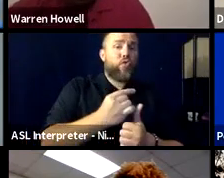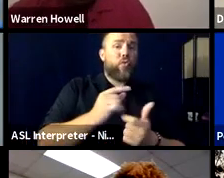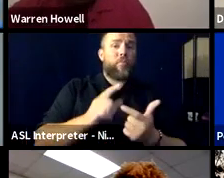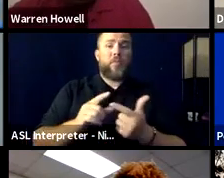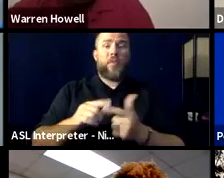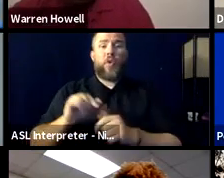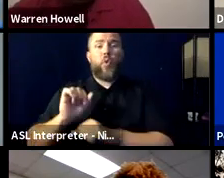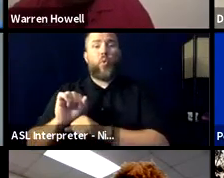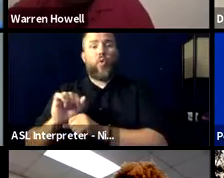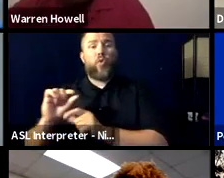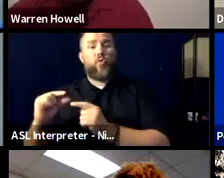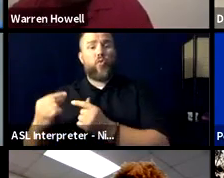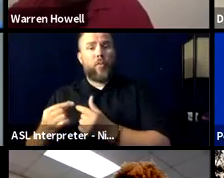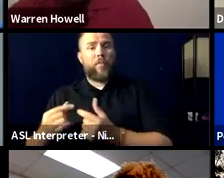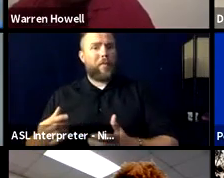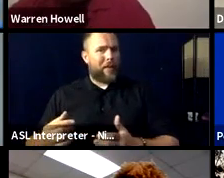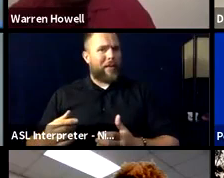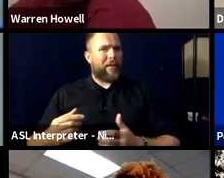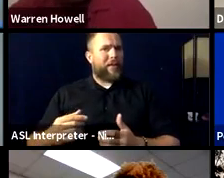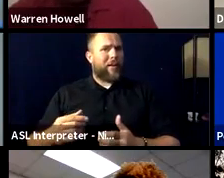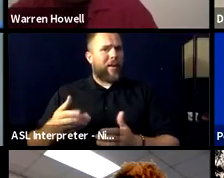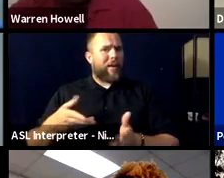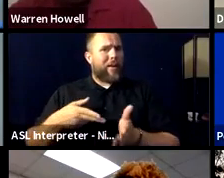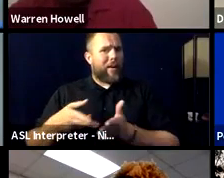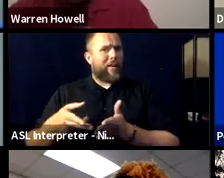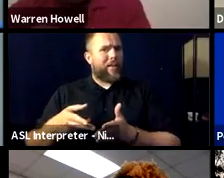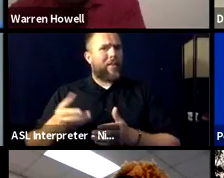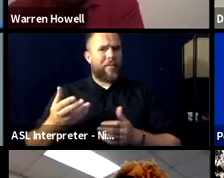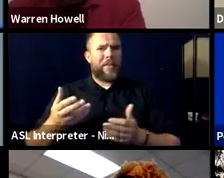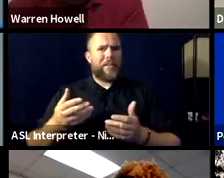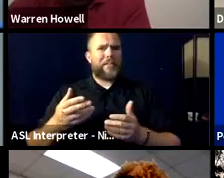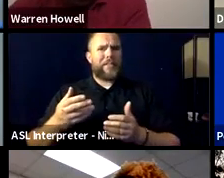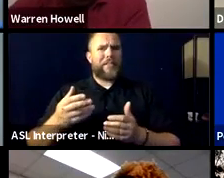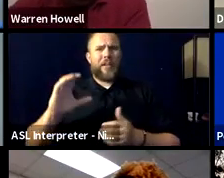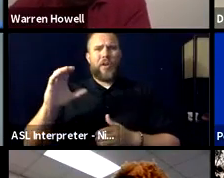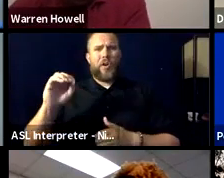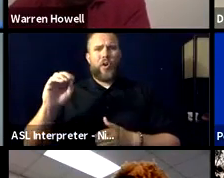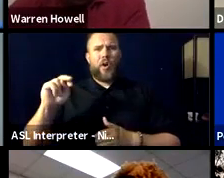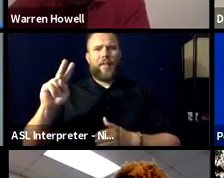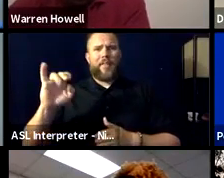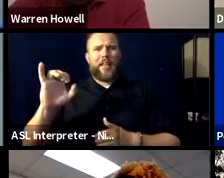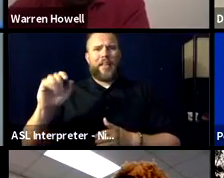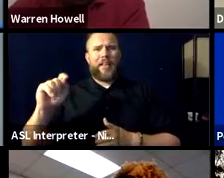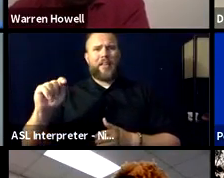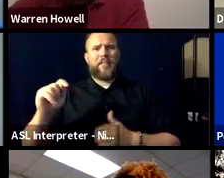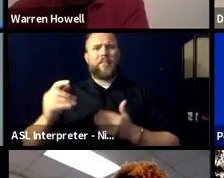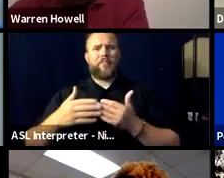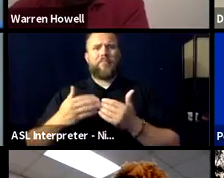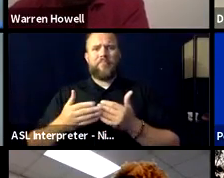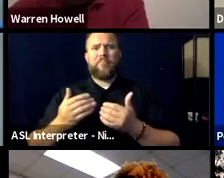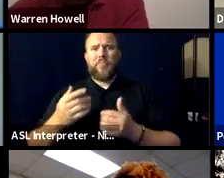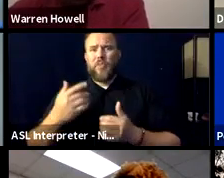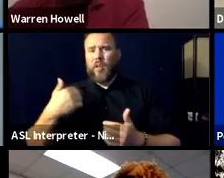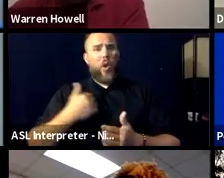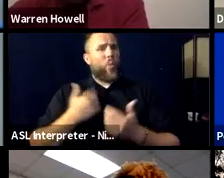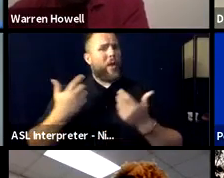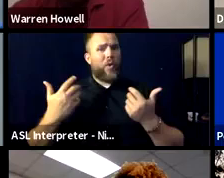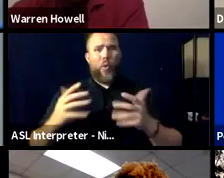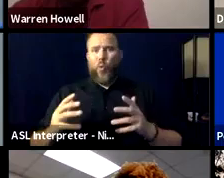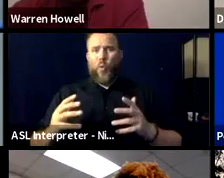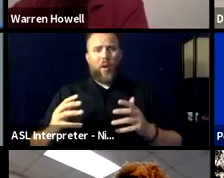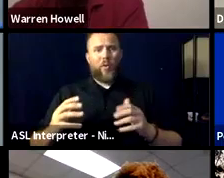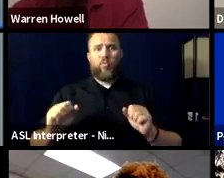be convenient that we have offered a remote option, but it'd also be convenient to not flood the schools with children all at